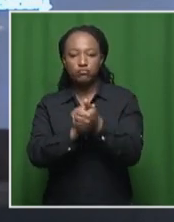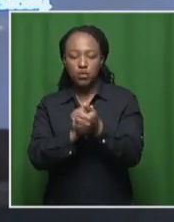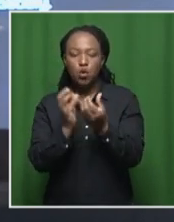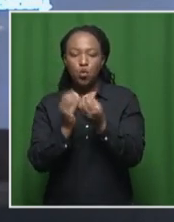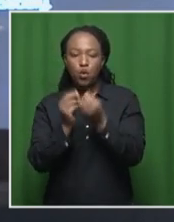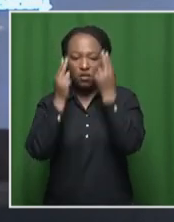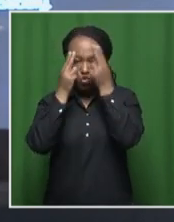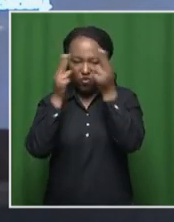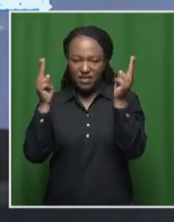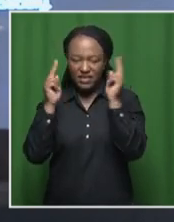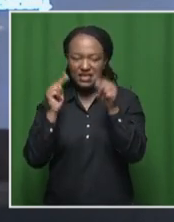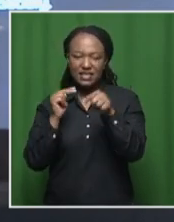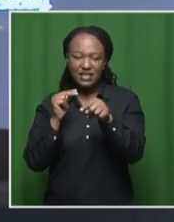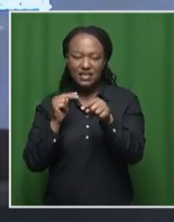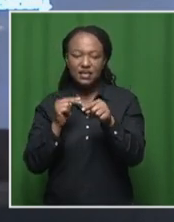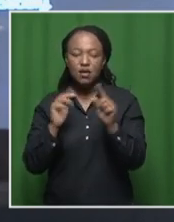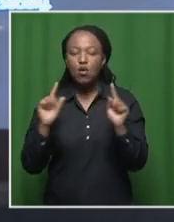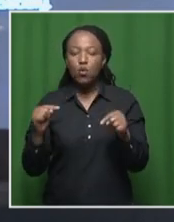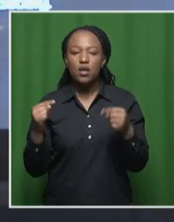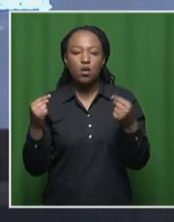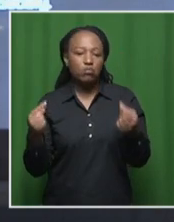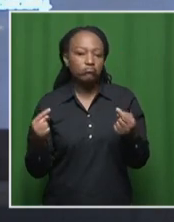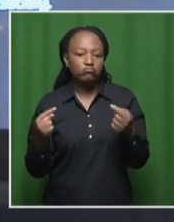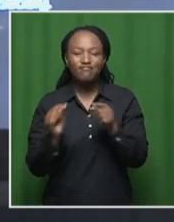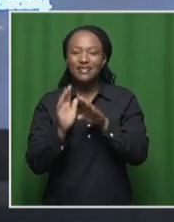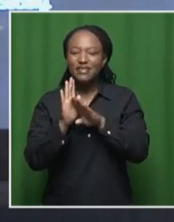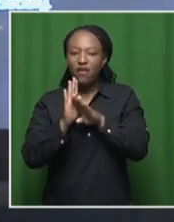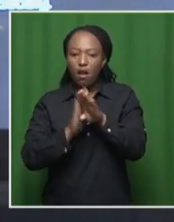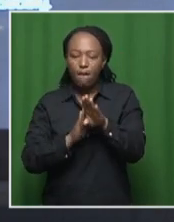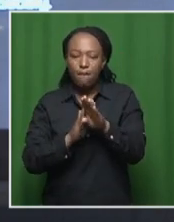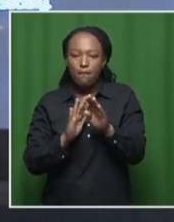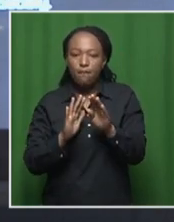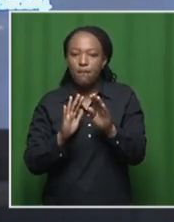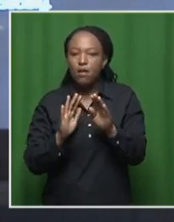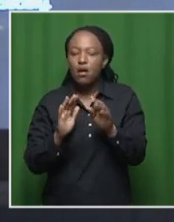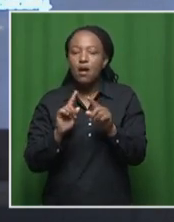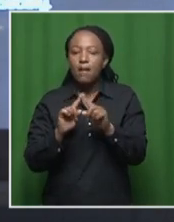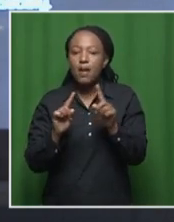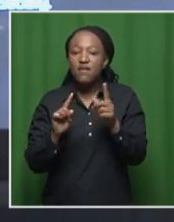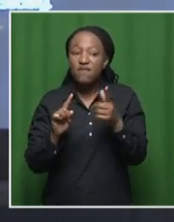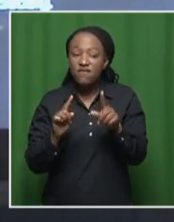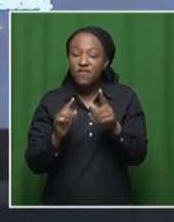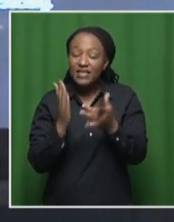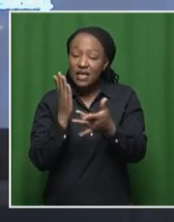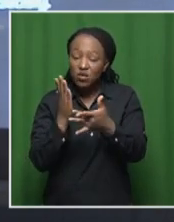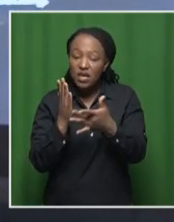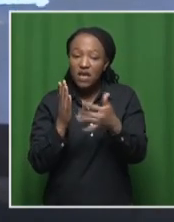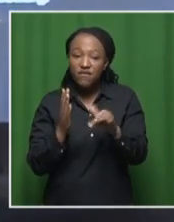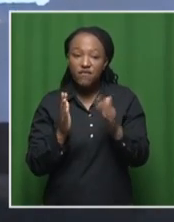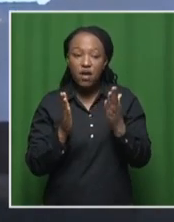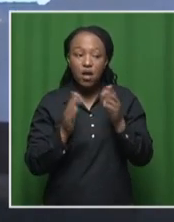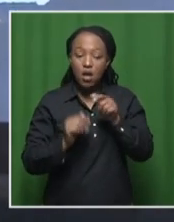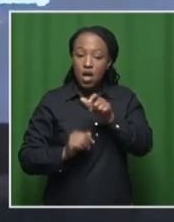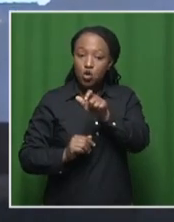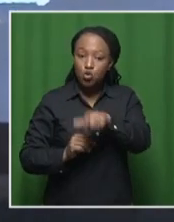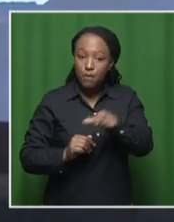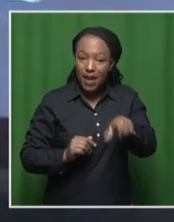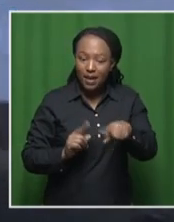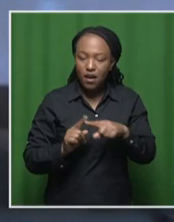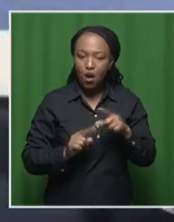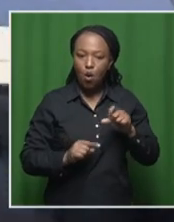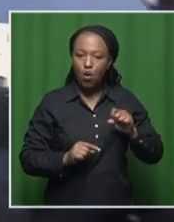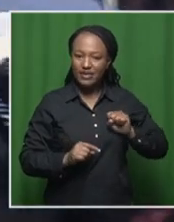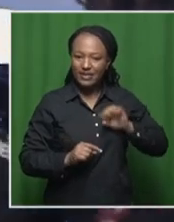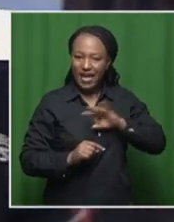we cannot have any development in technologies if we don't build human capital in this country. Indeed. Thank you so